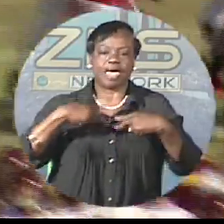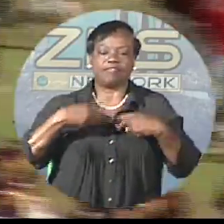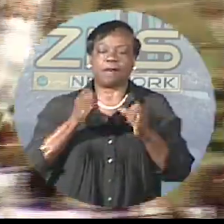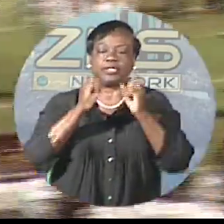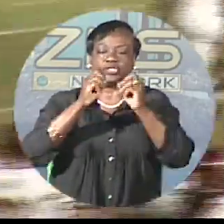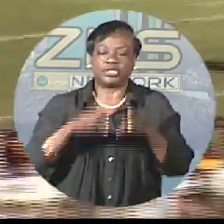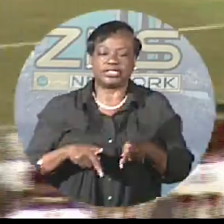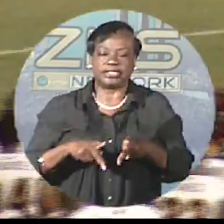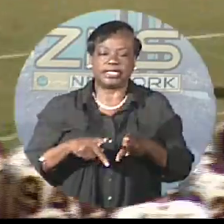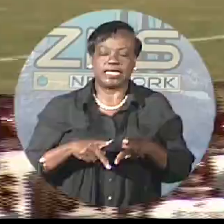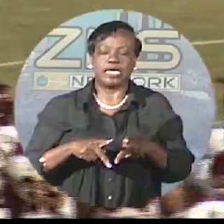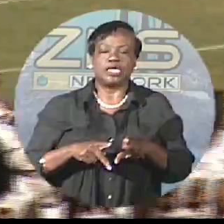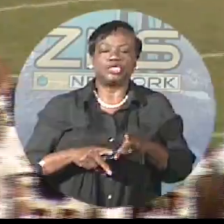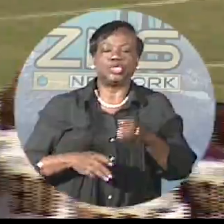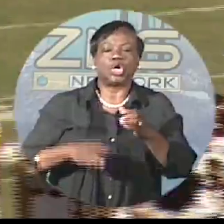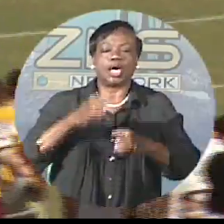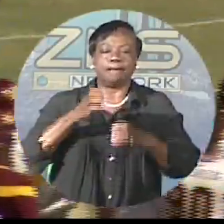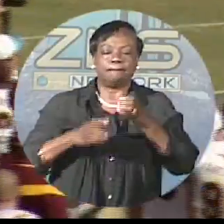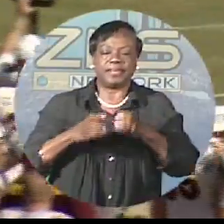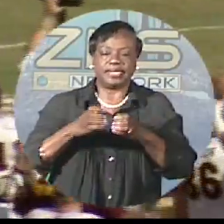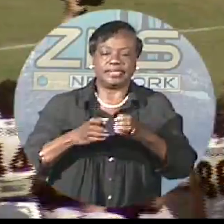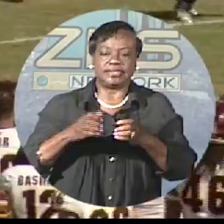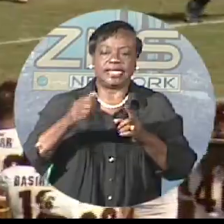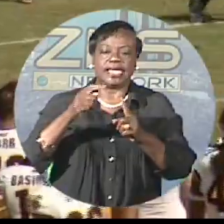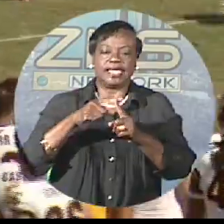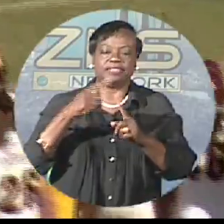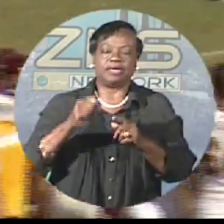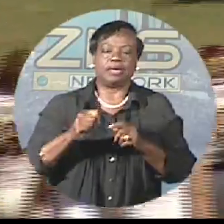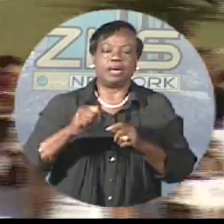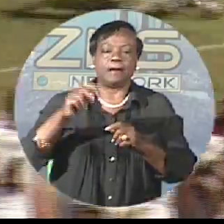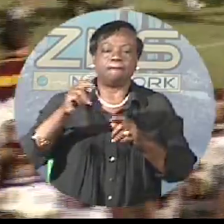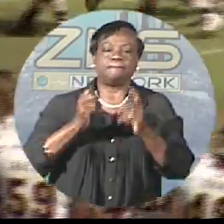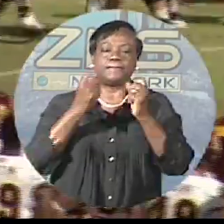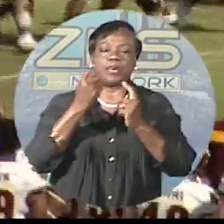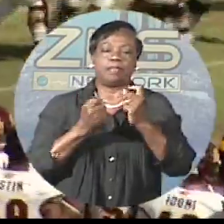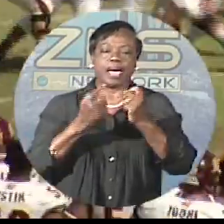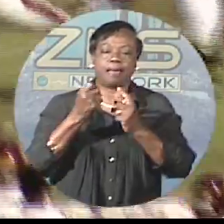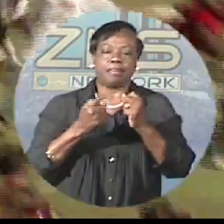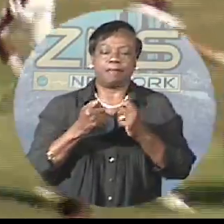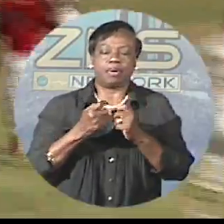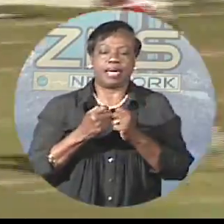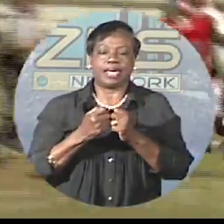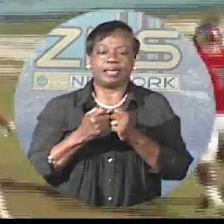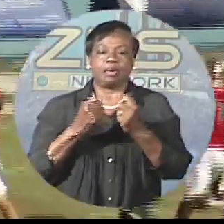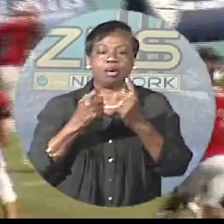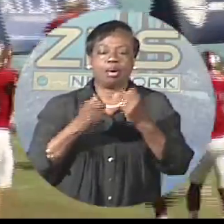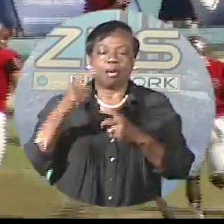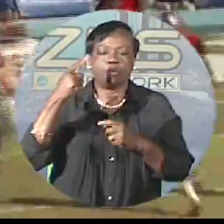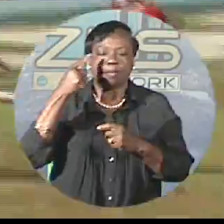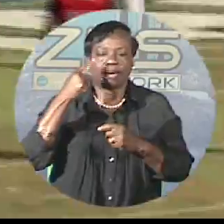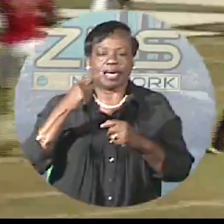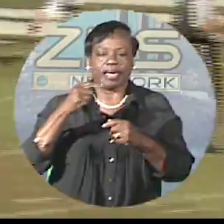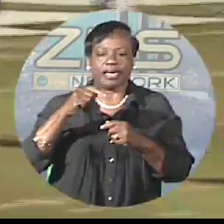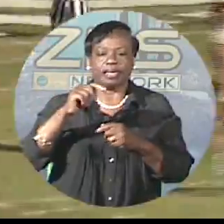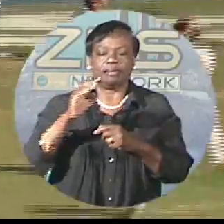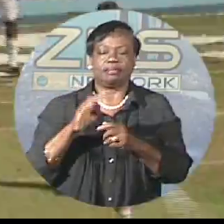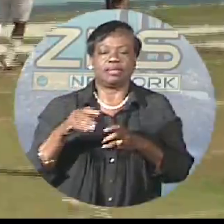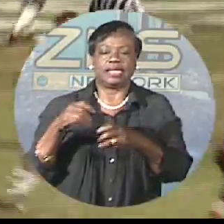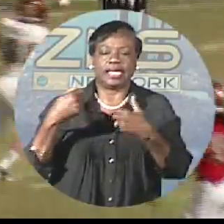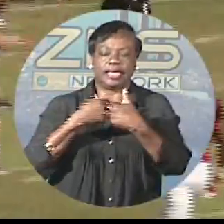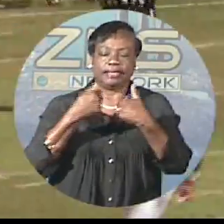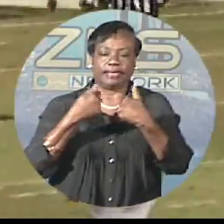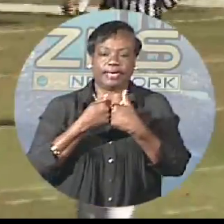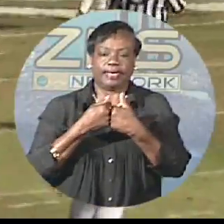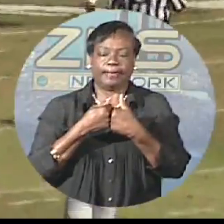Bahamas Bowl in December at the Thomas A. Robinson National Stadium. The National Sports Authority is in charge of preparing